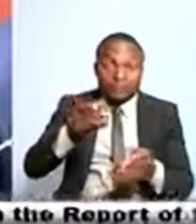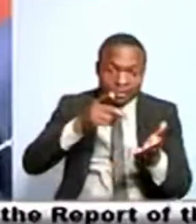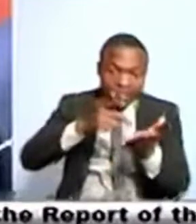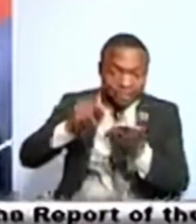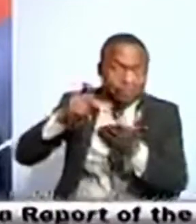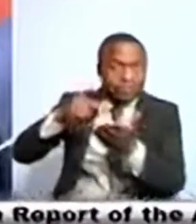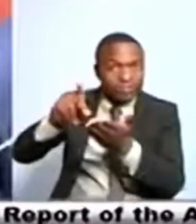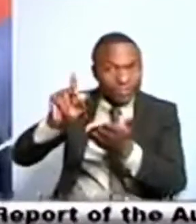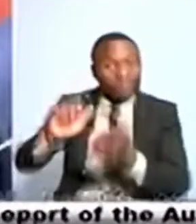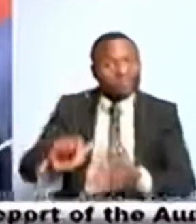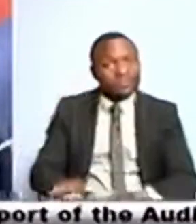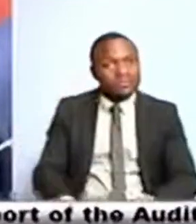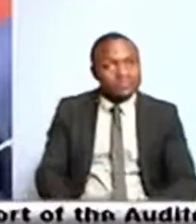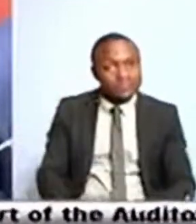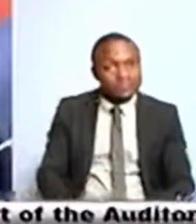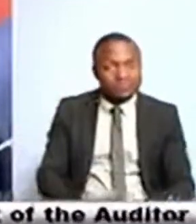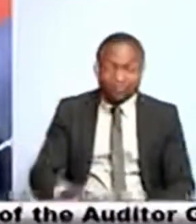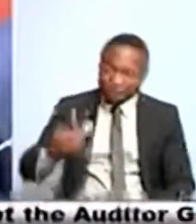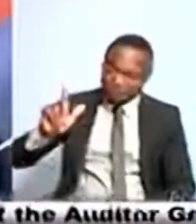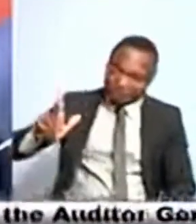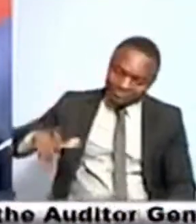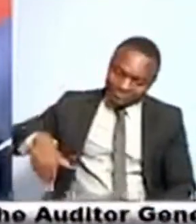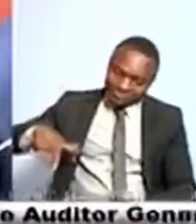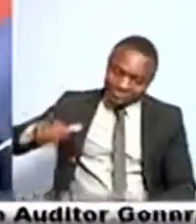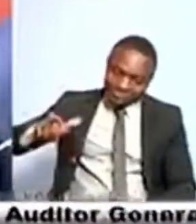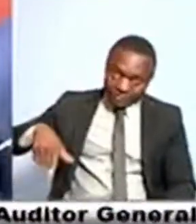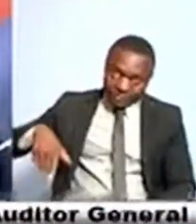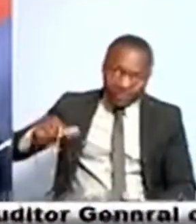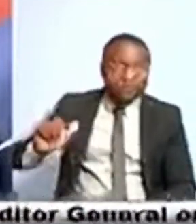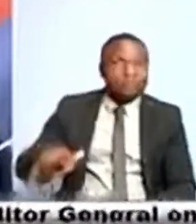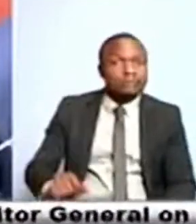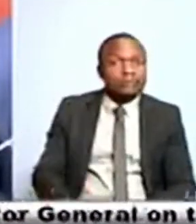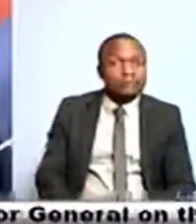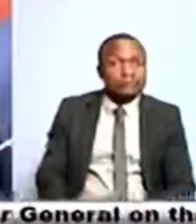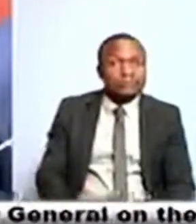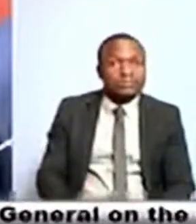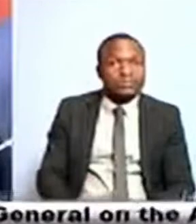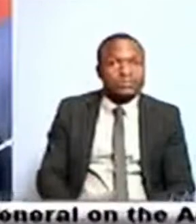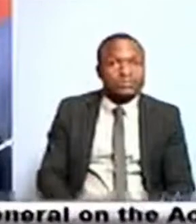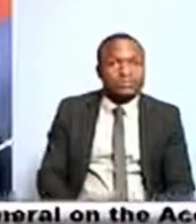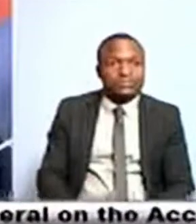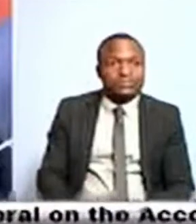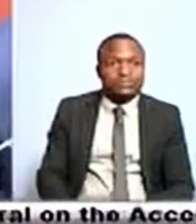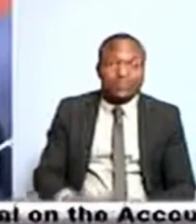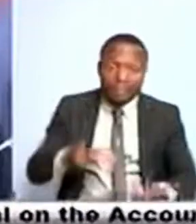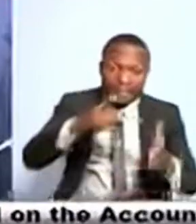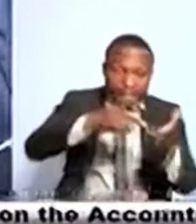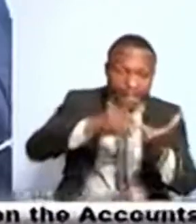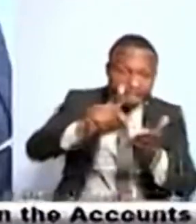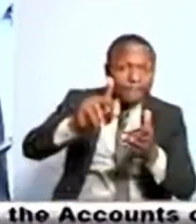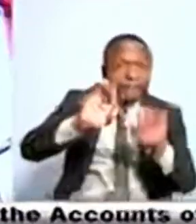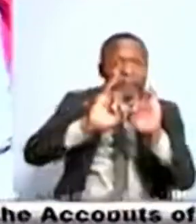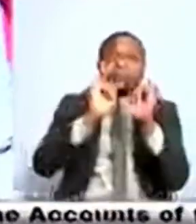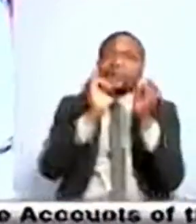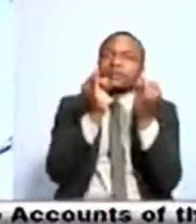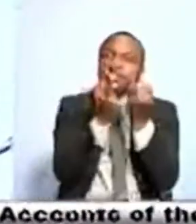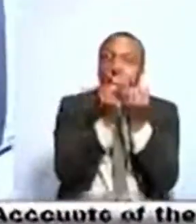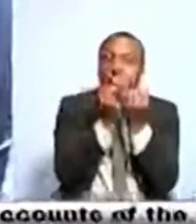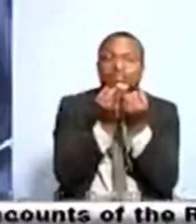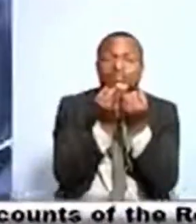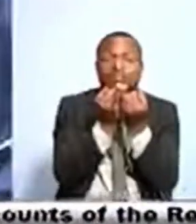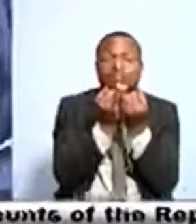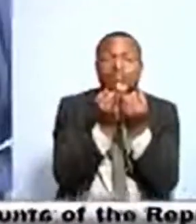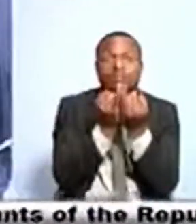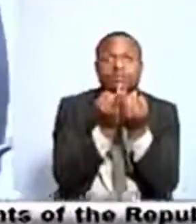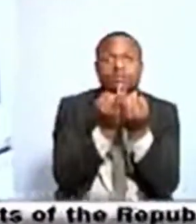are deliberately delayed by our payment institutions, only to evoke